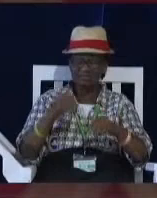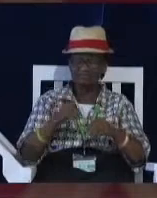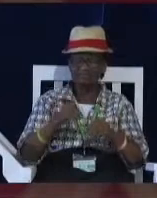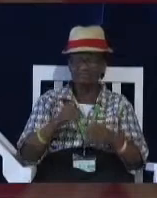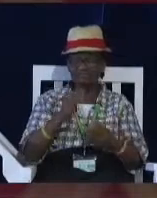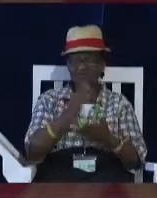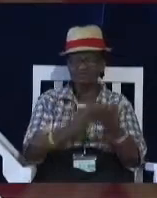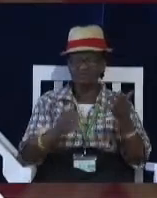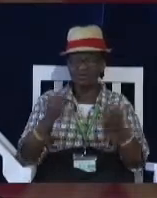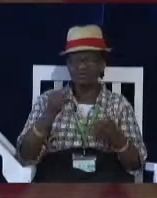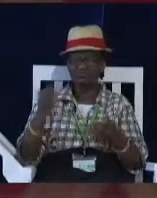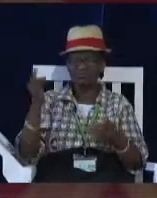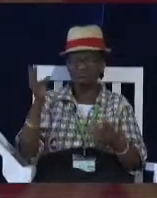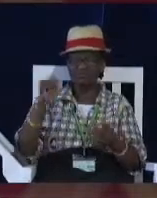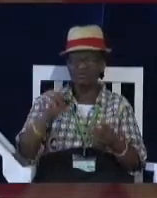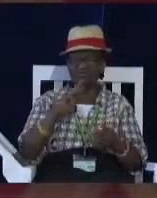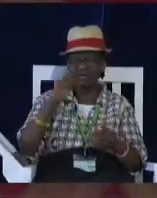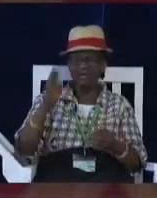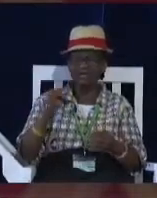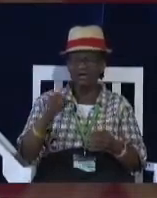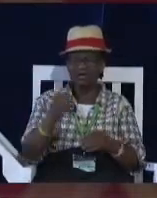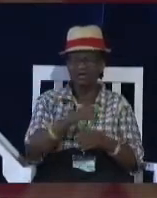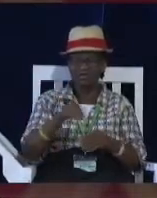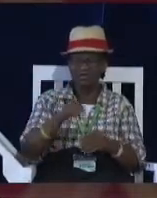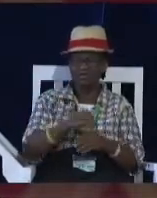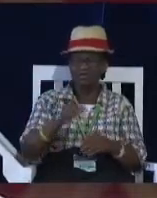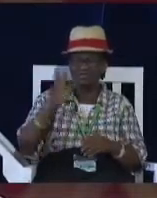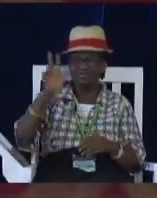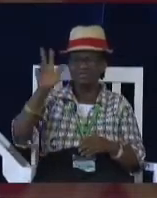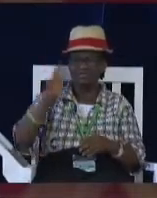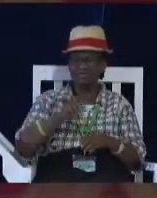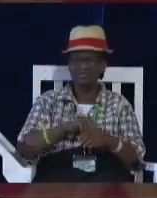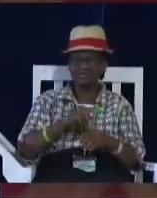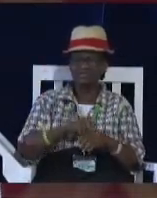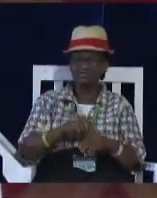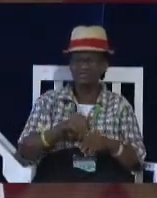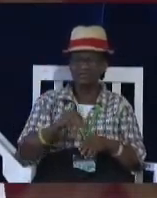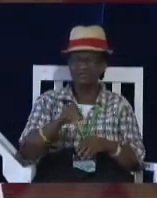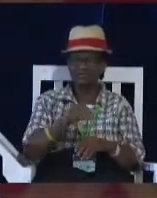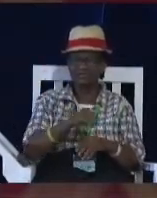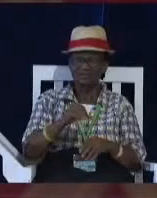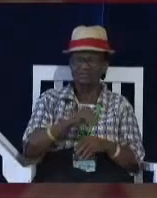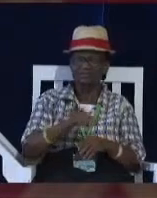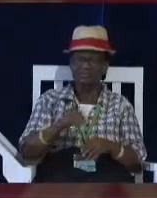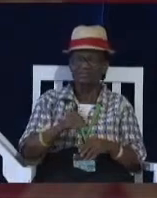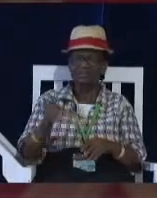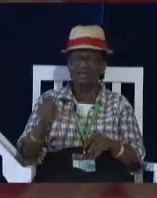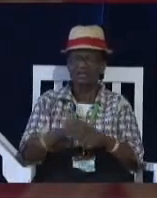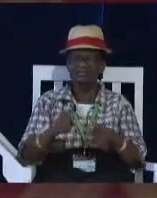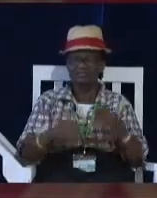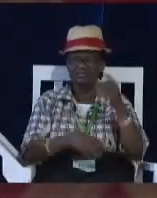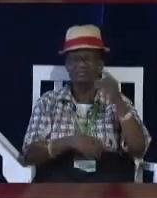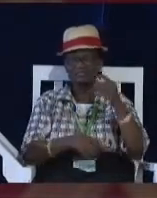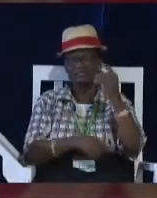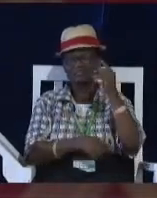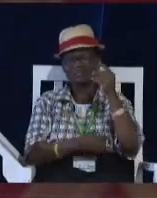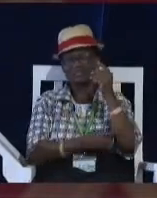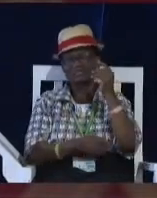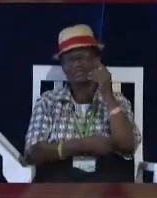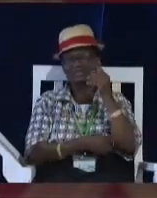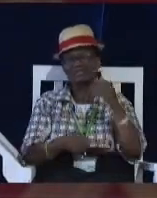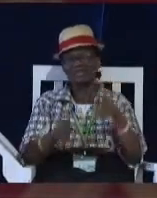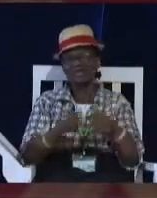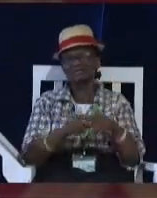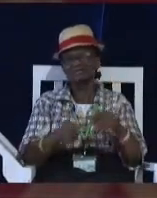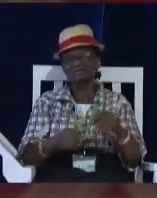some of them have been ordained three times, ordained a deacon, ordained assistant pastor, ordained